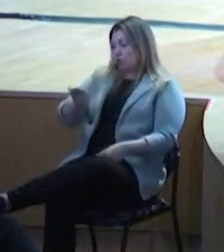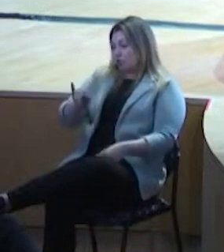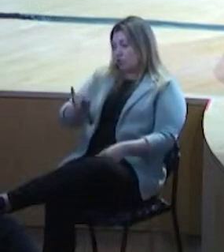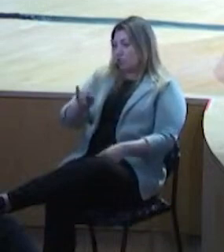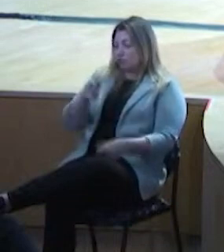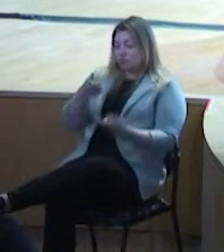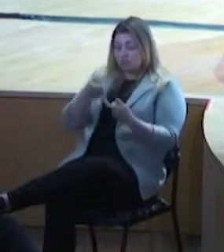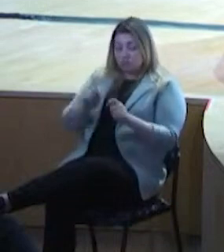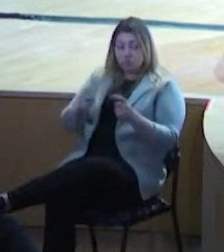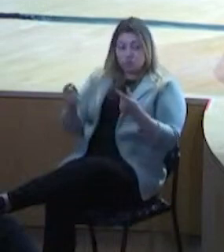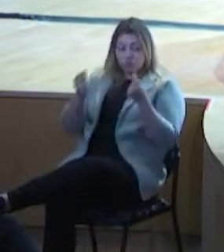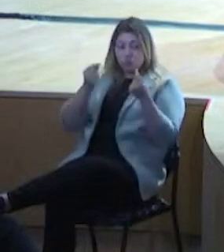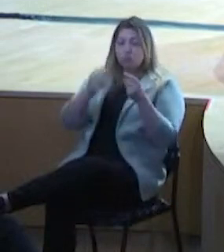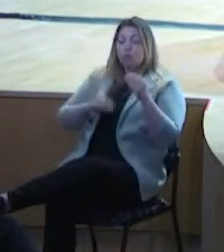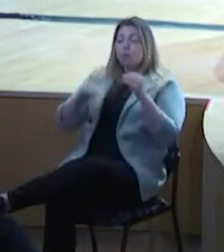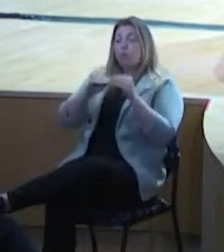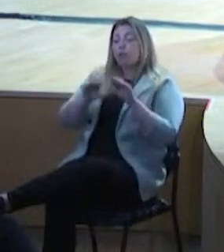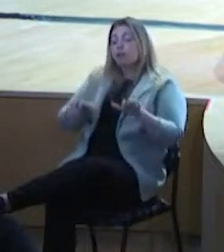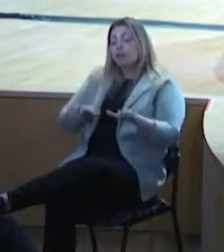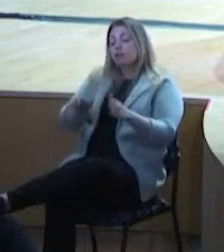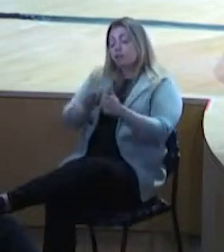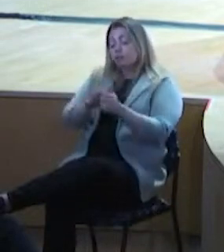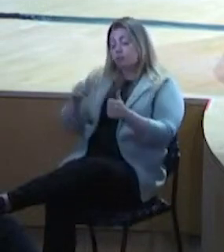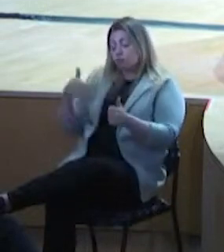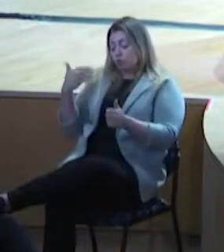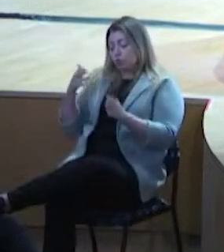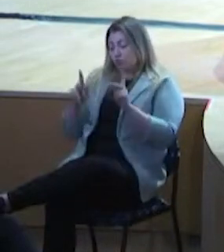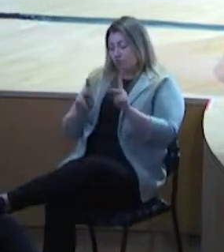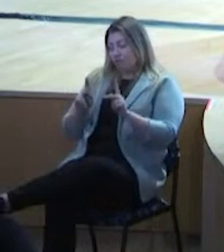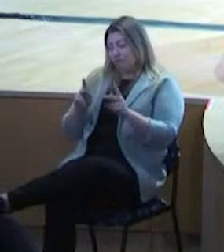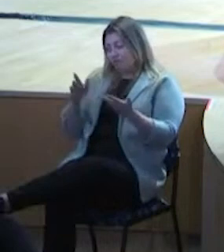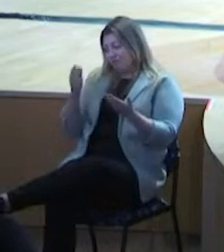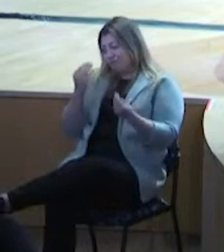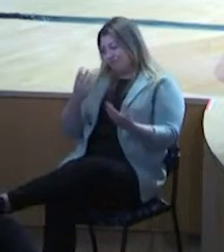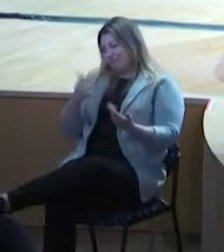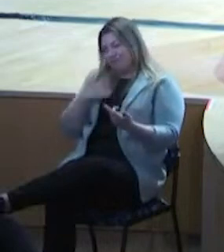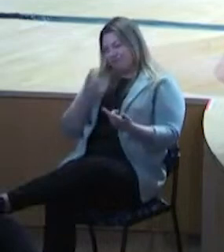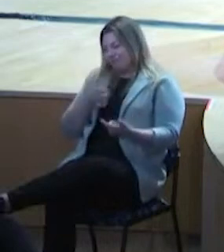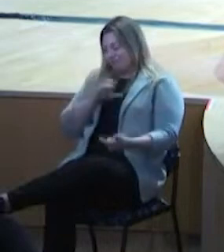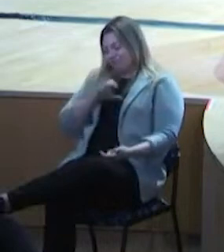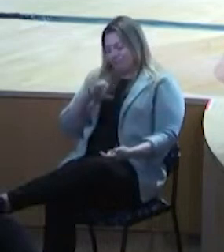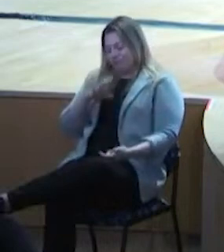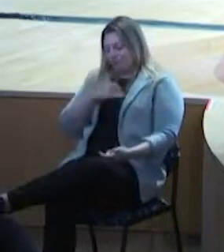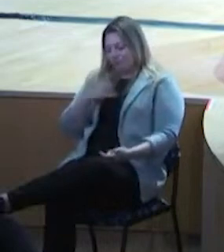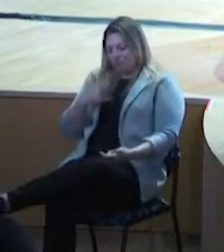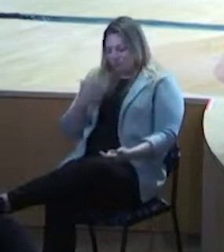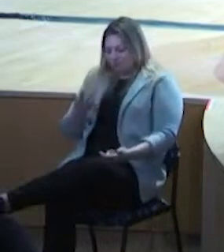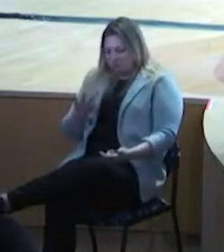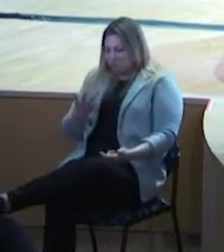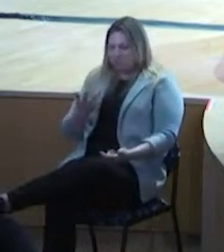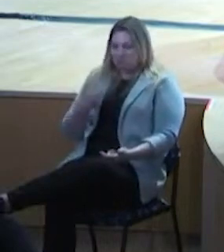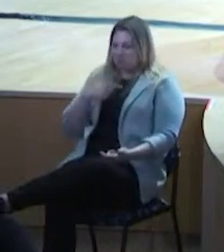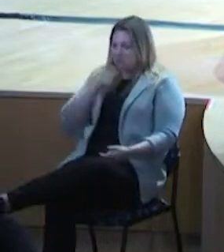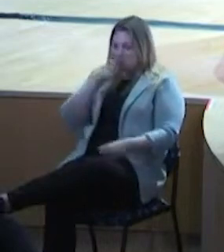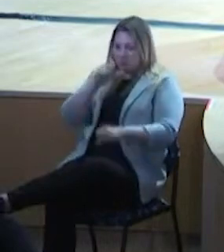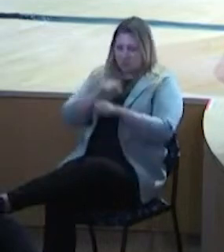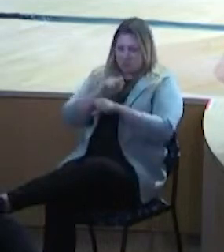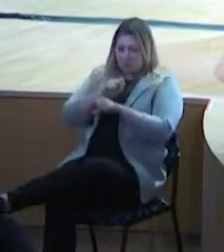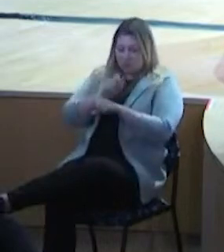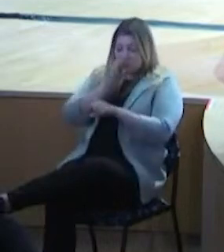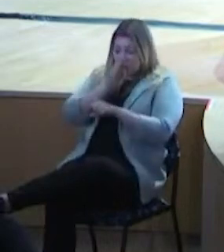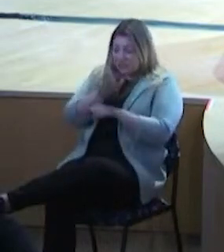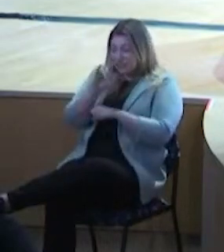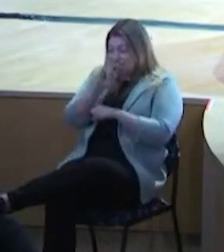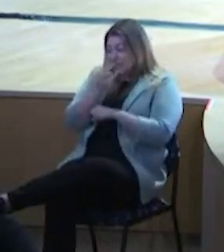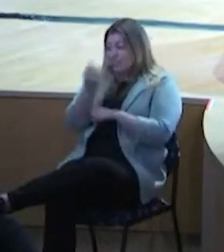tries to do more activities with the youth. I'm only a committee member. I don't like work directly with the kids